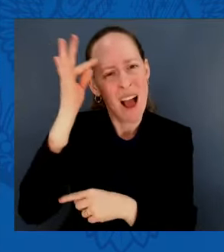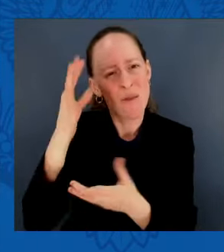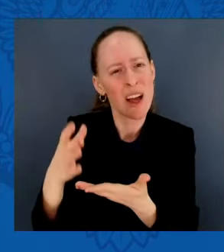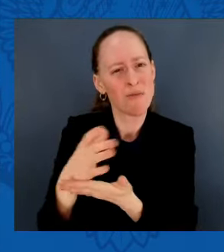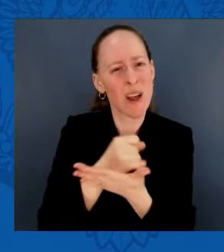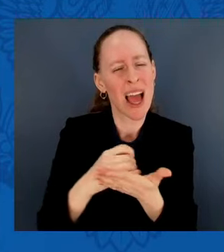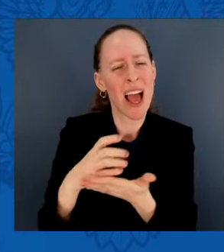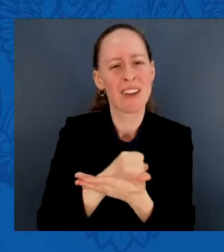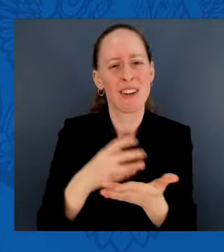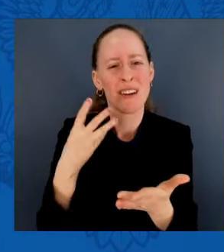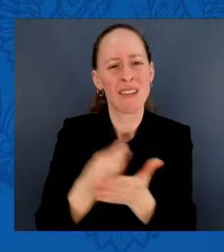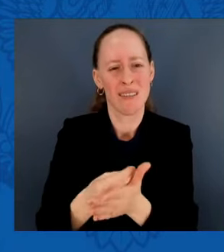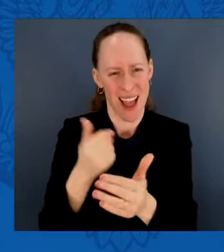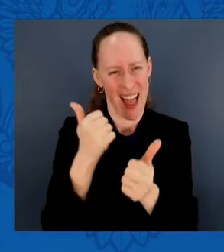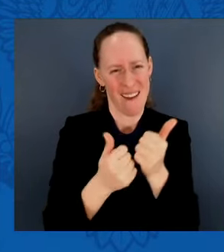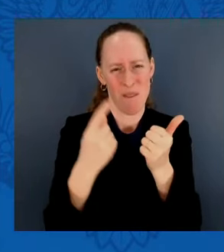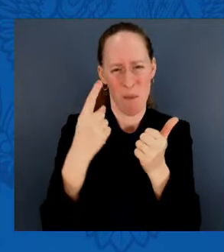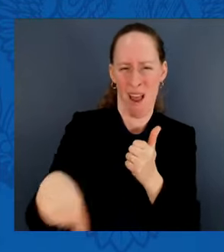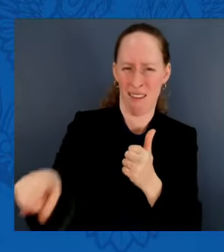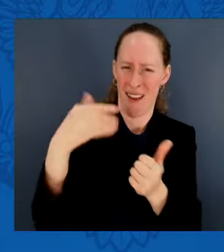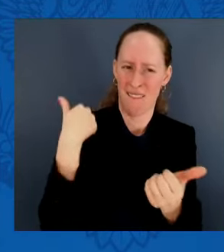hour.